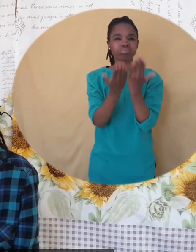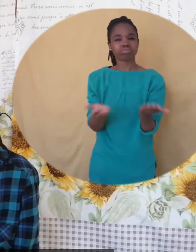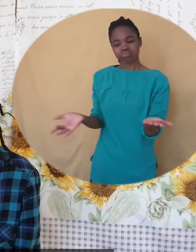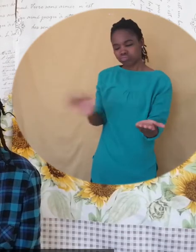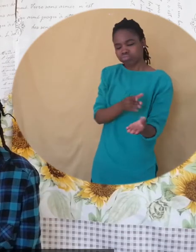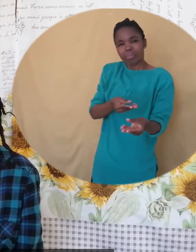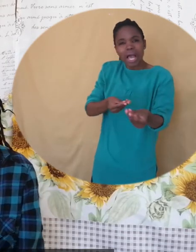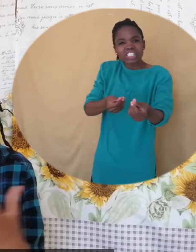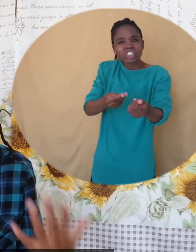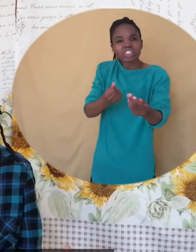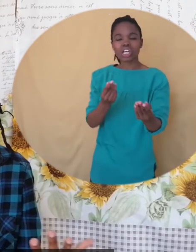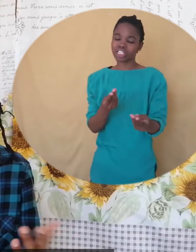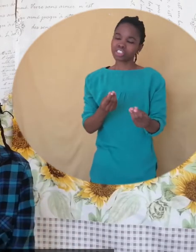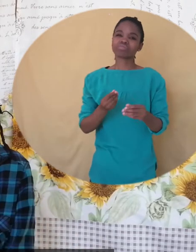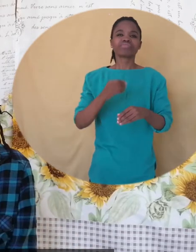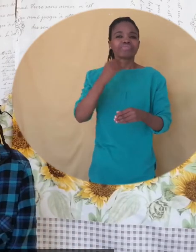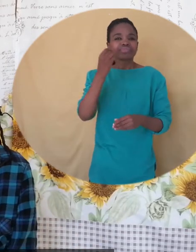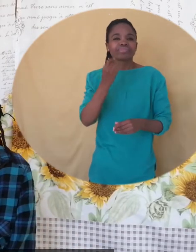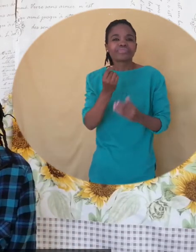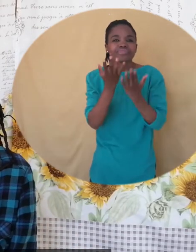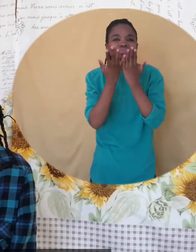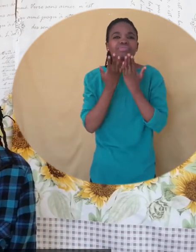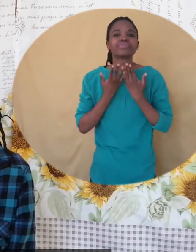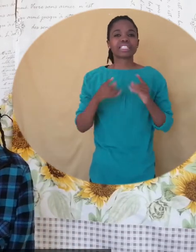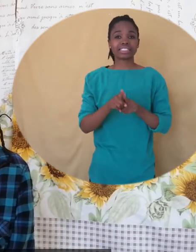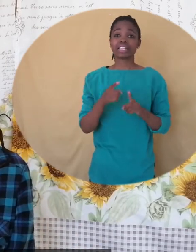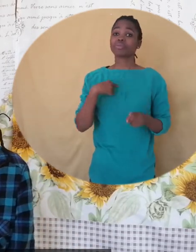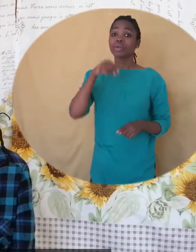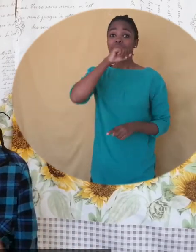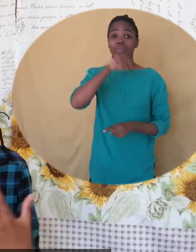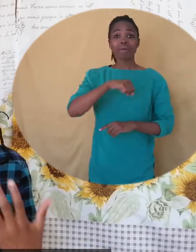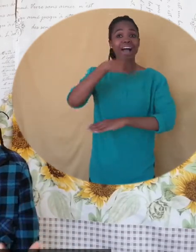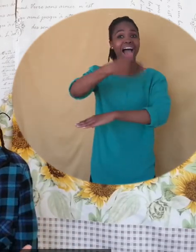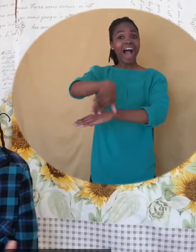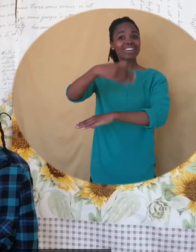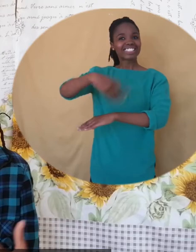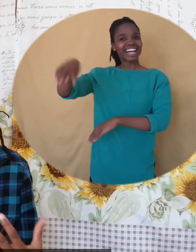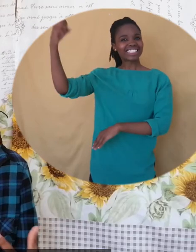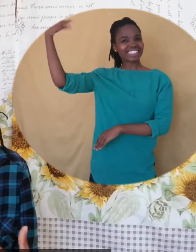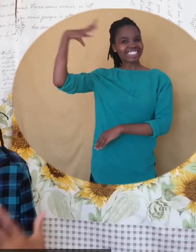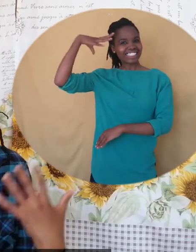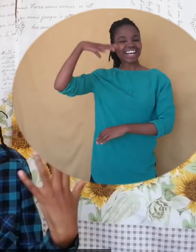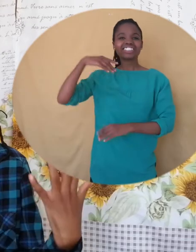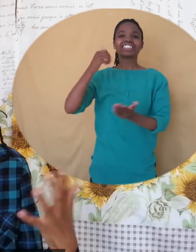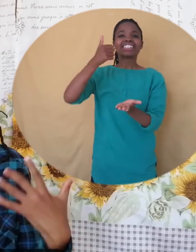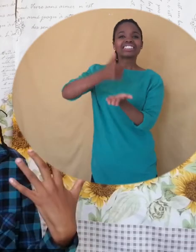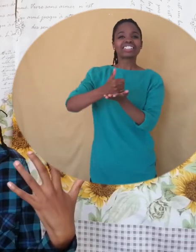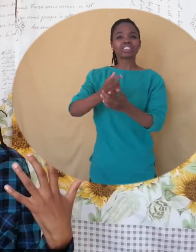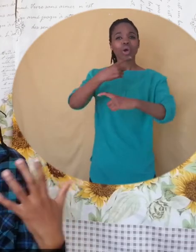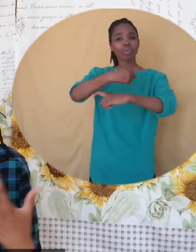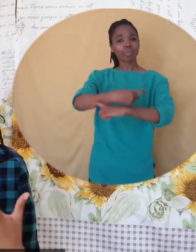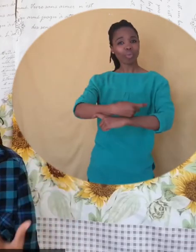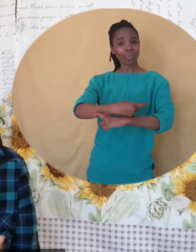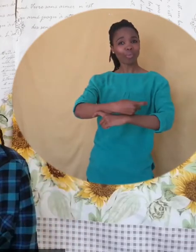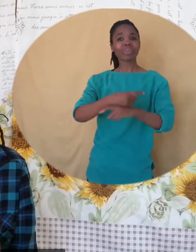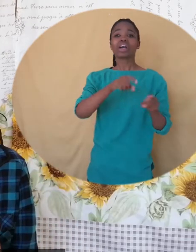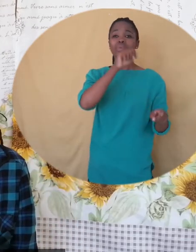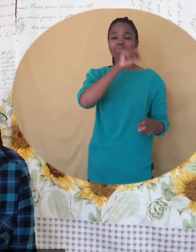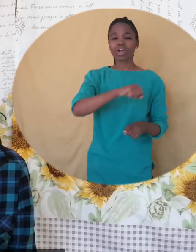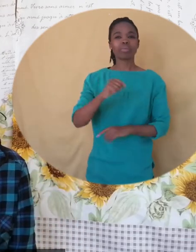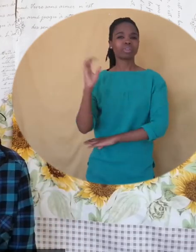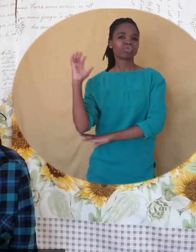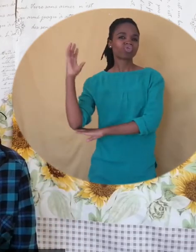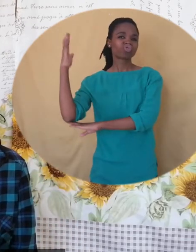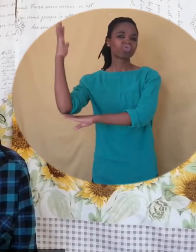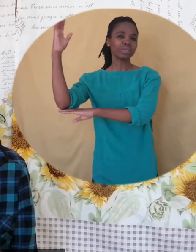can touch and hold and open my book. I usually enjoy reading when I'm sitting outside in the sun. I love, you know, engaging with